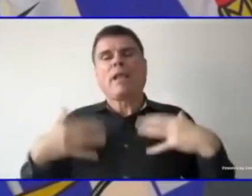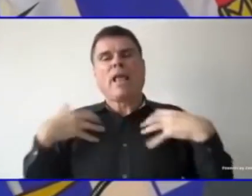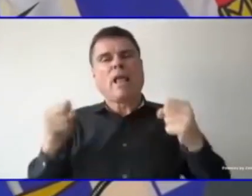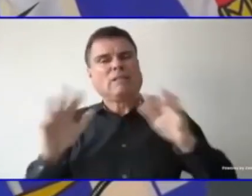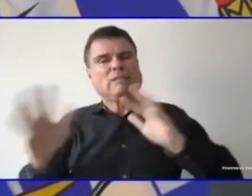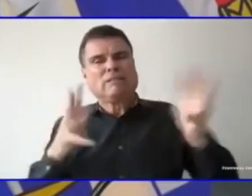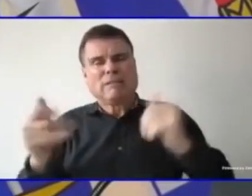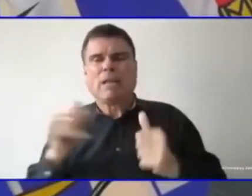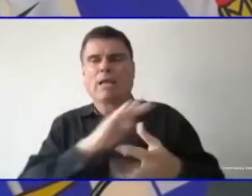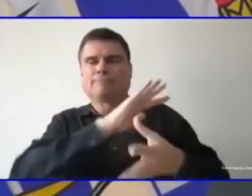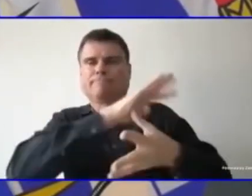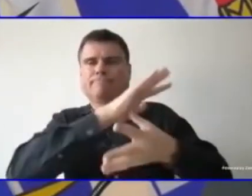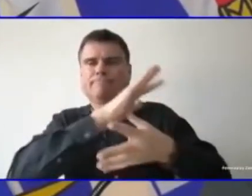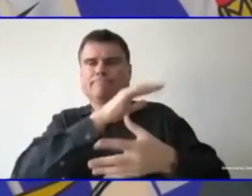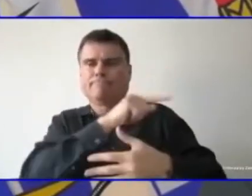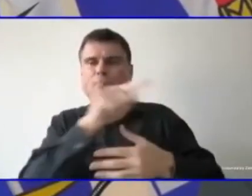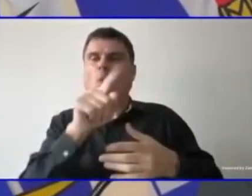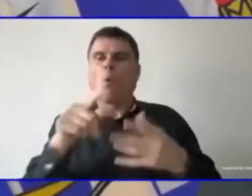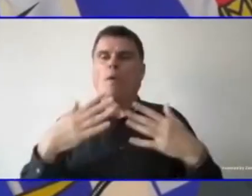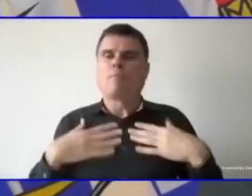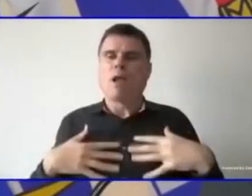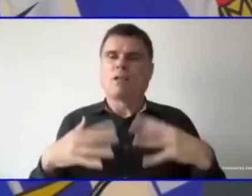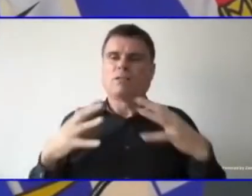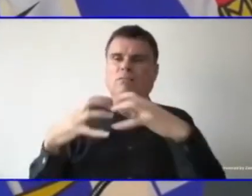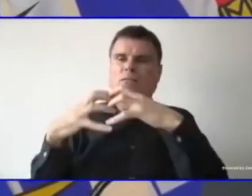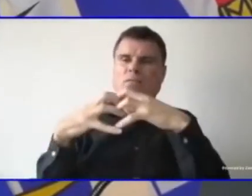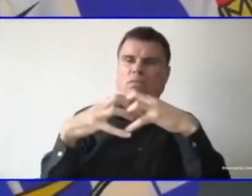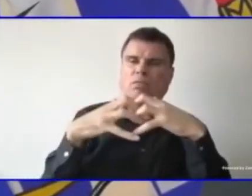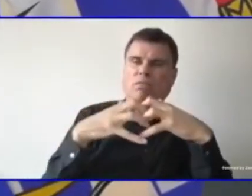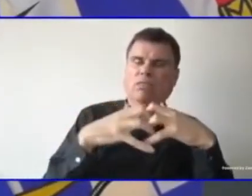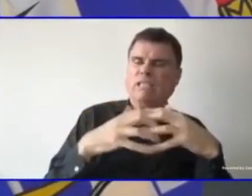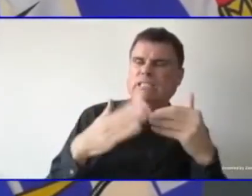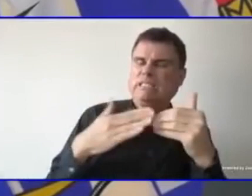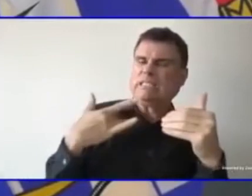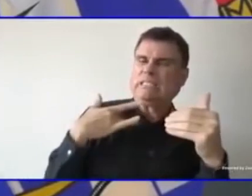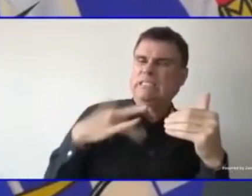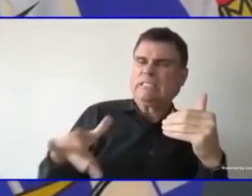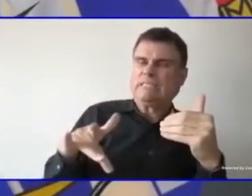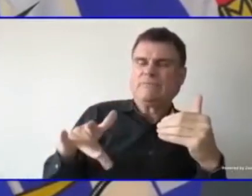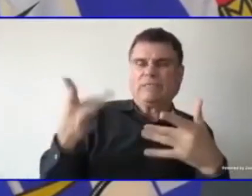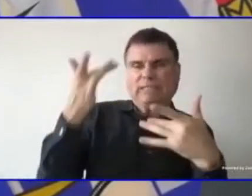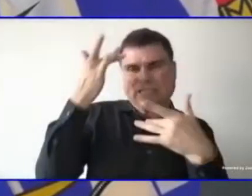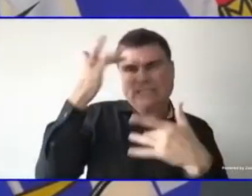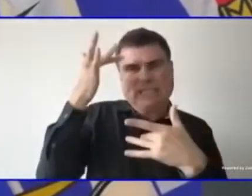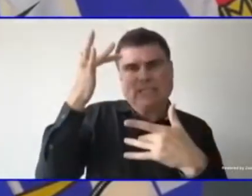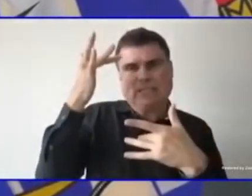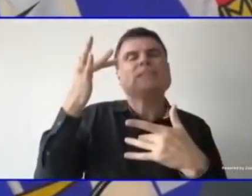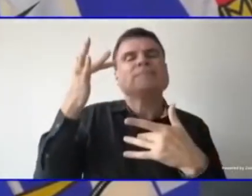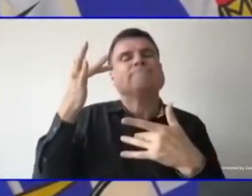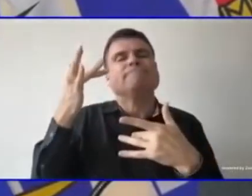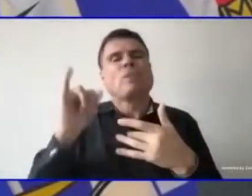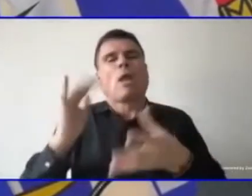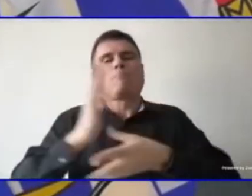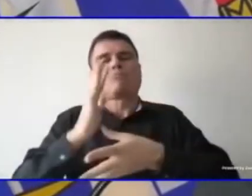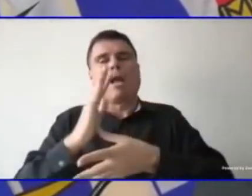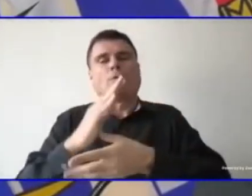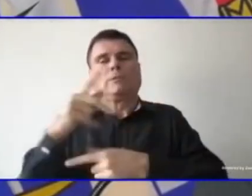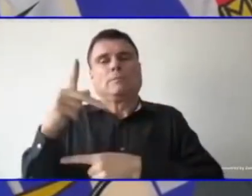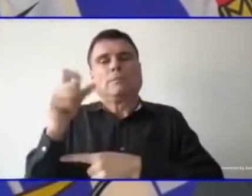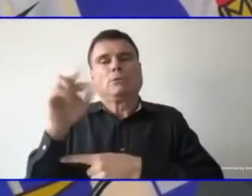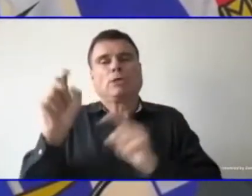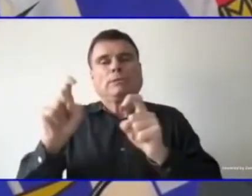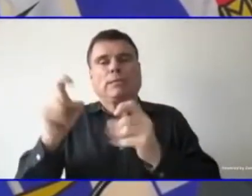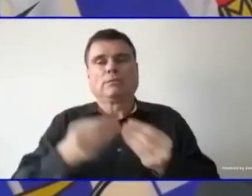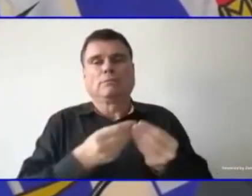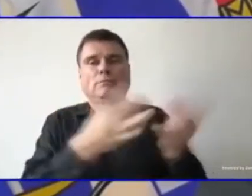severe symptoms, where this makes a difference in how they get treated and access to treatment. So that is the first priority at